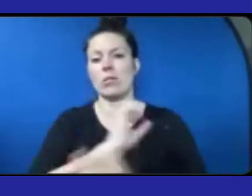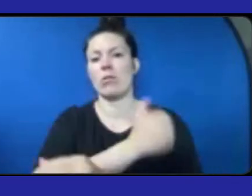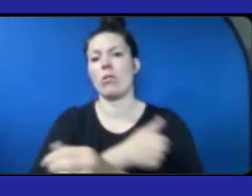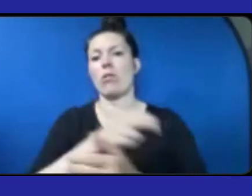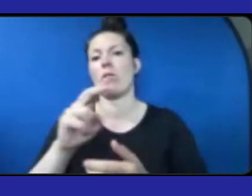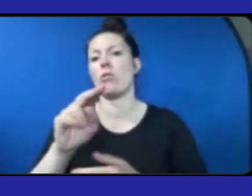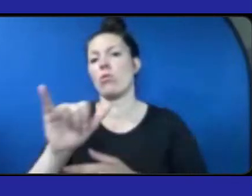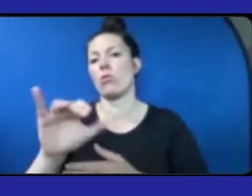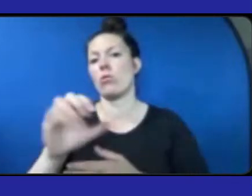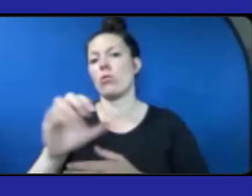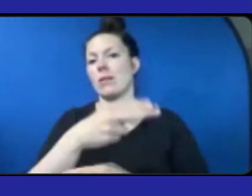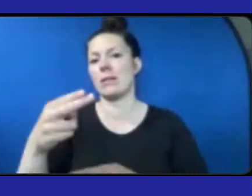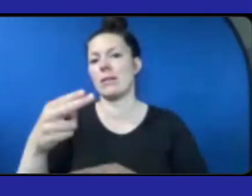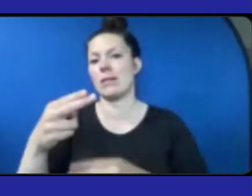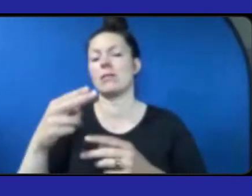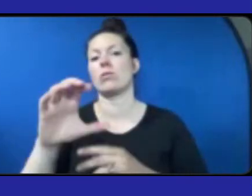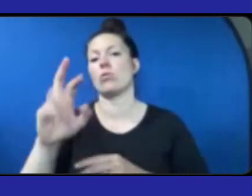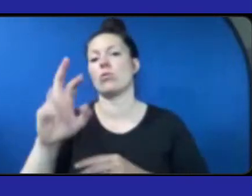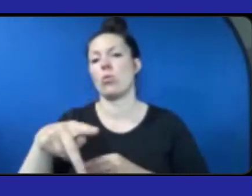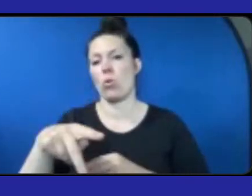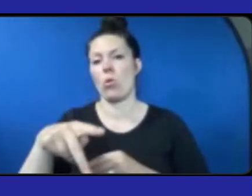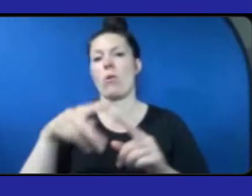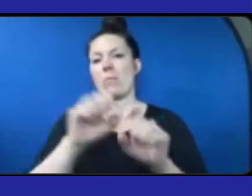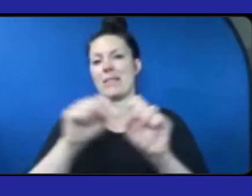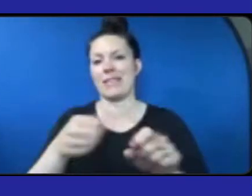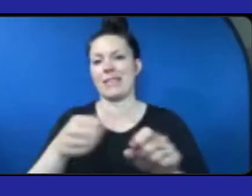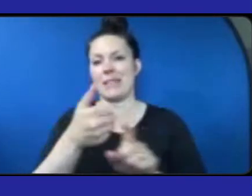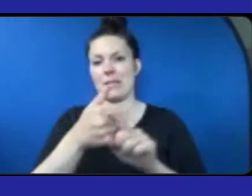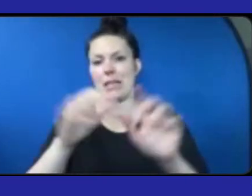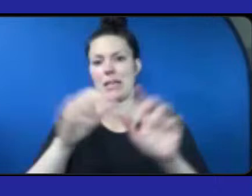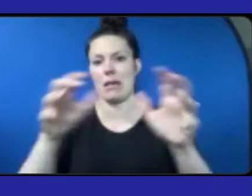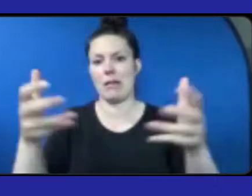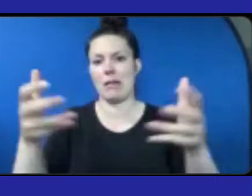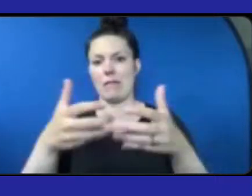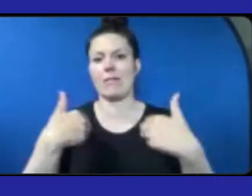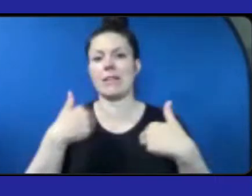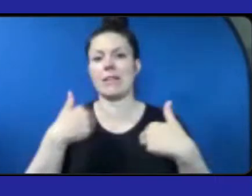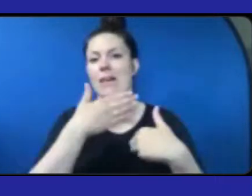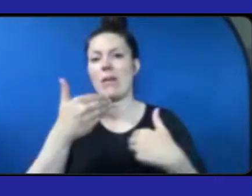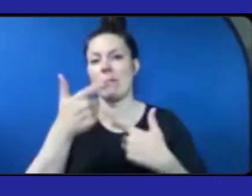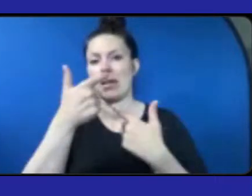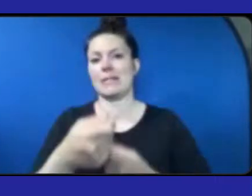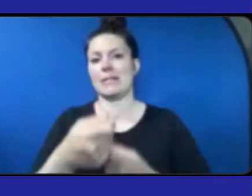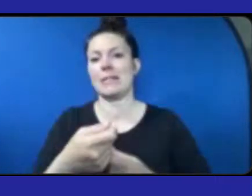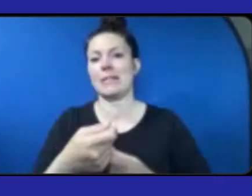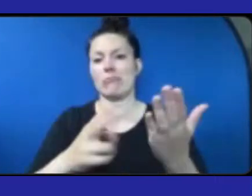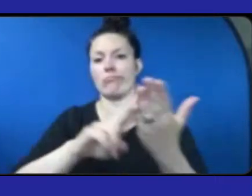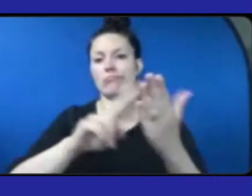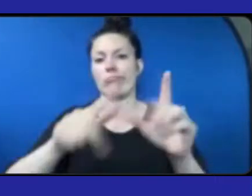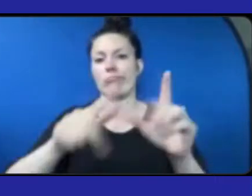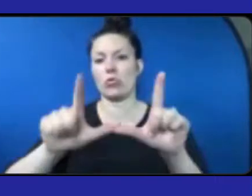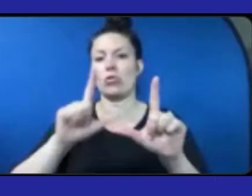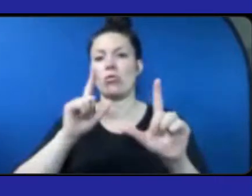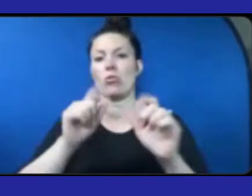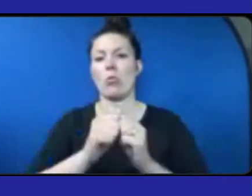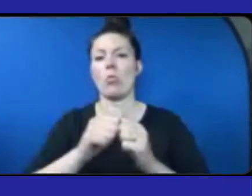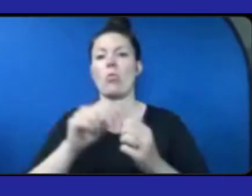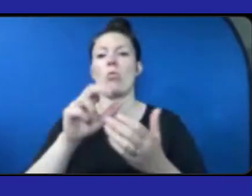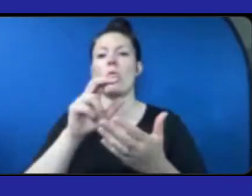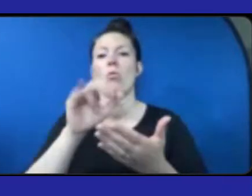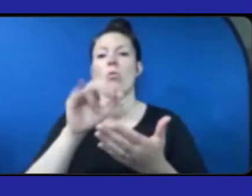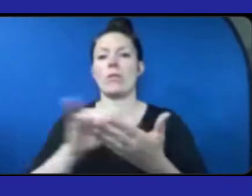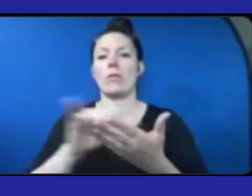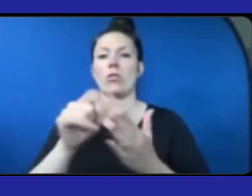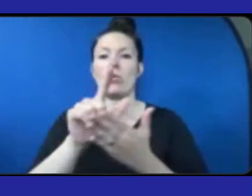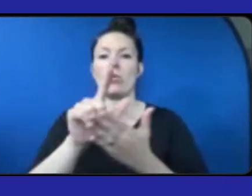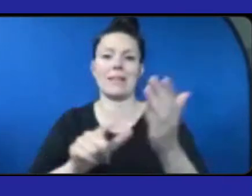Health and Hospitals Corporation, the system, to enter into a best interest renewal of its contract with New York Legal Assistance